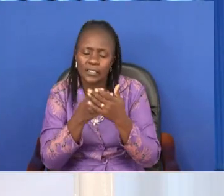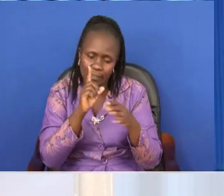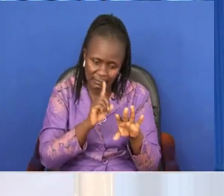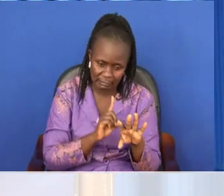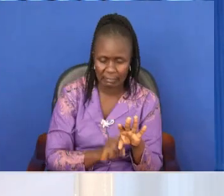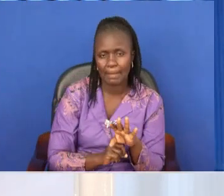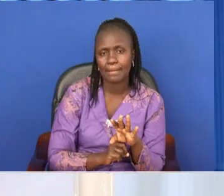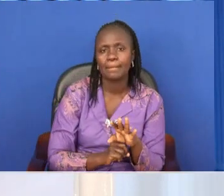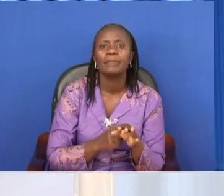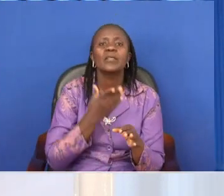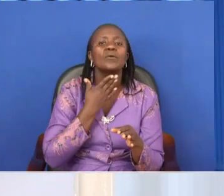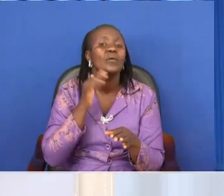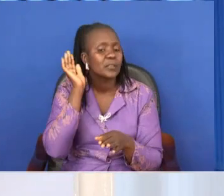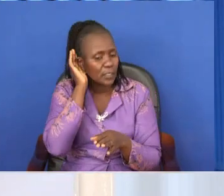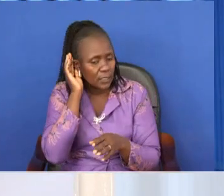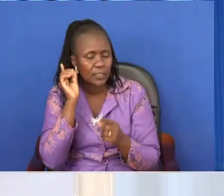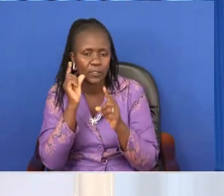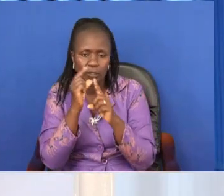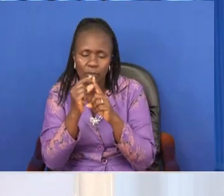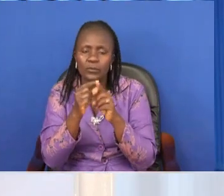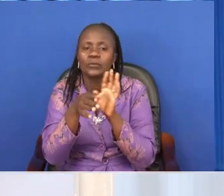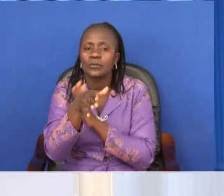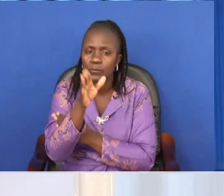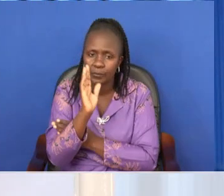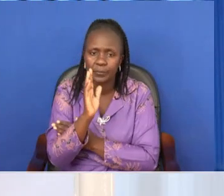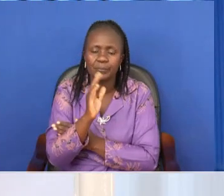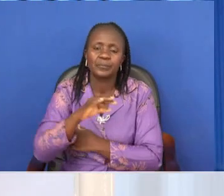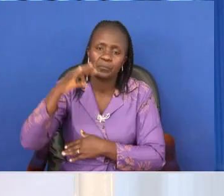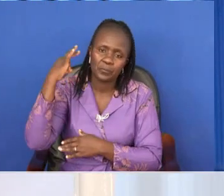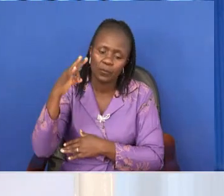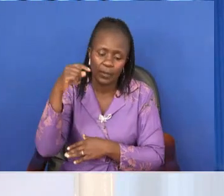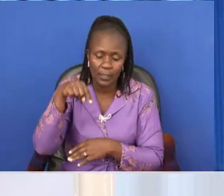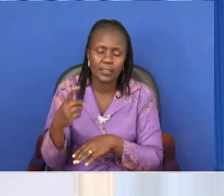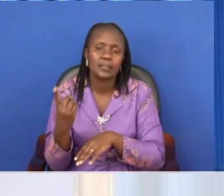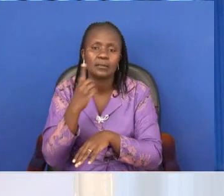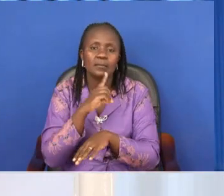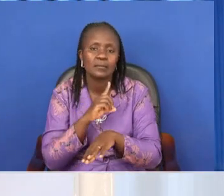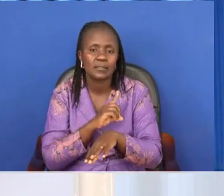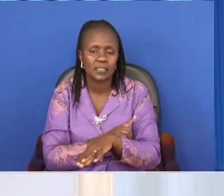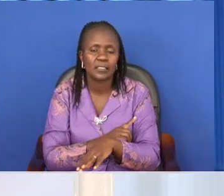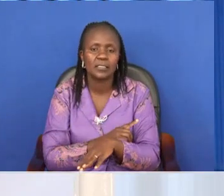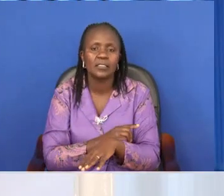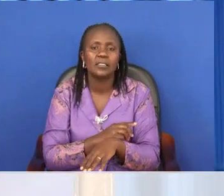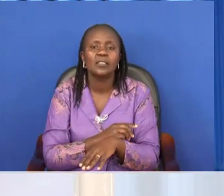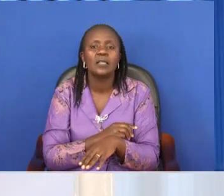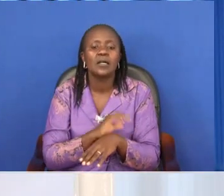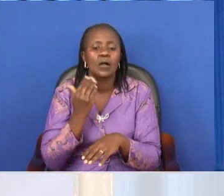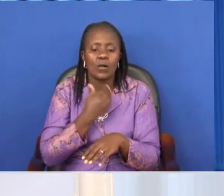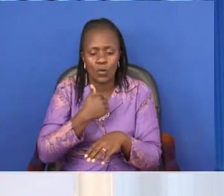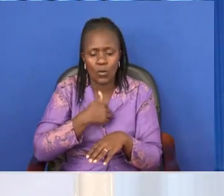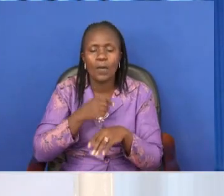particular moment, we want to listen to God's word, and our speaker this moment is none other than our very own